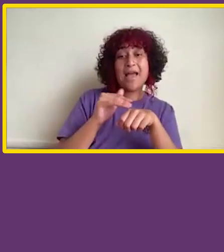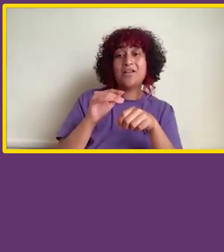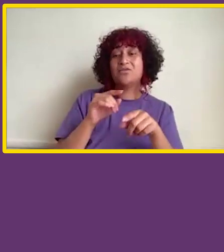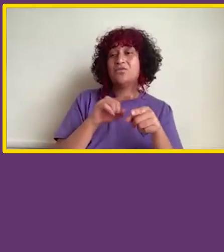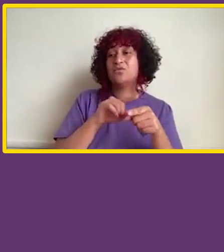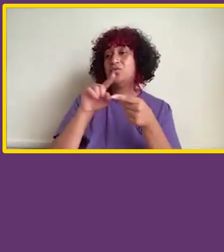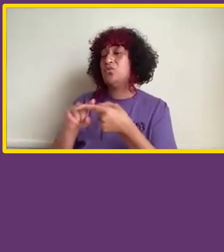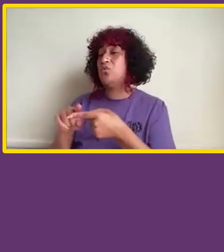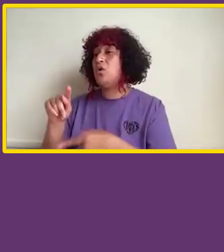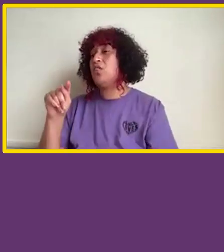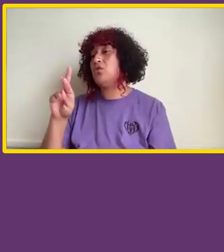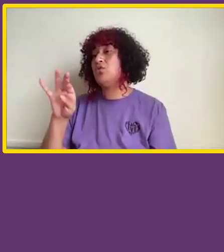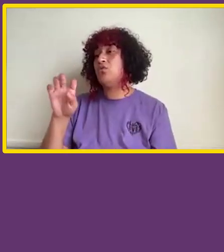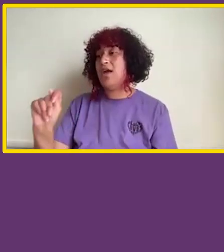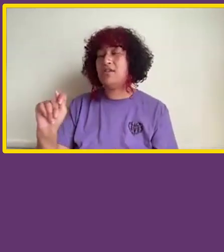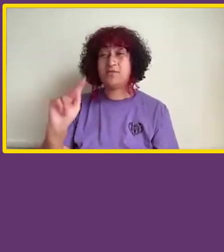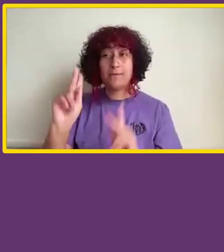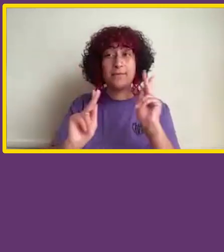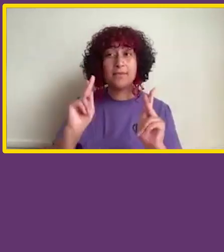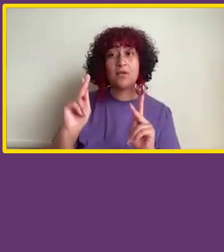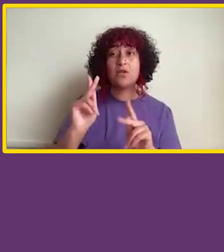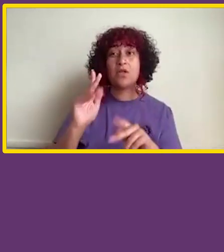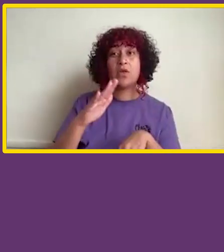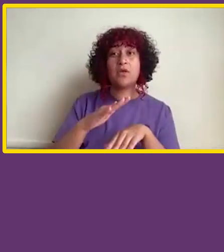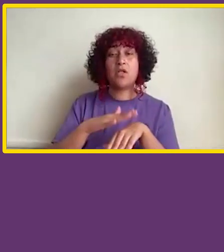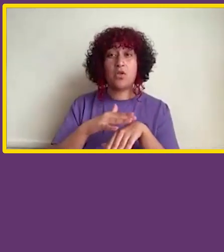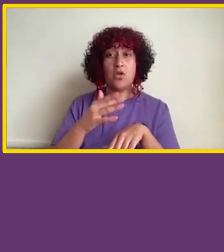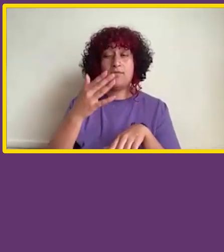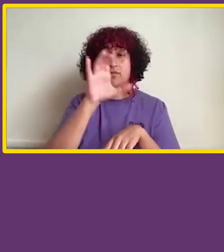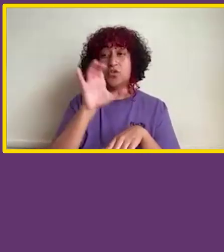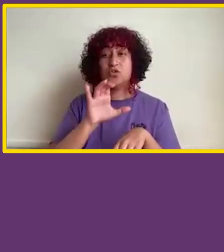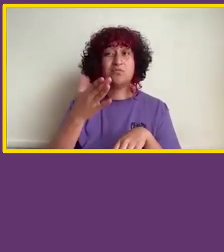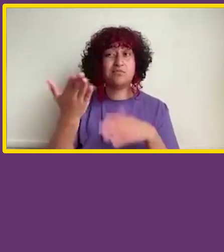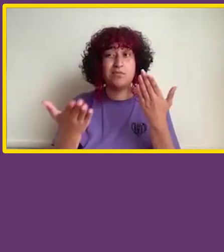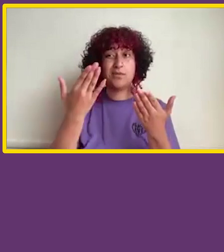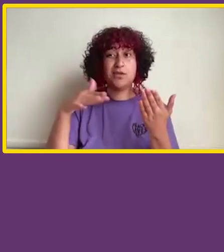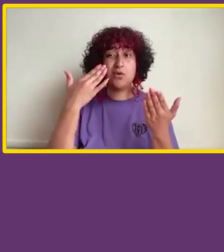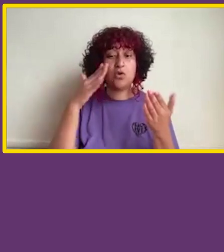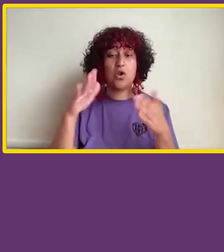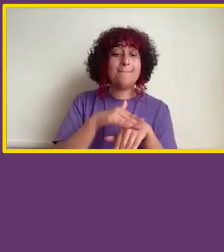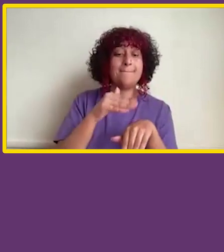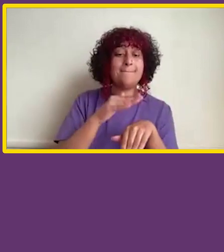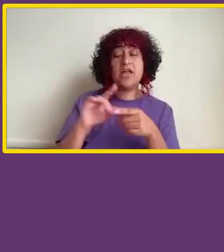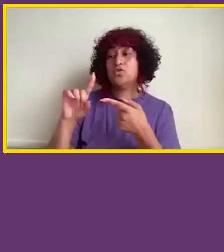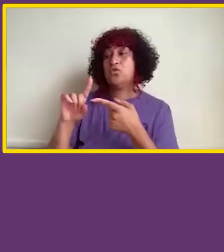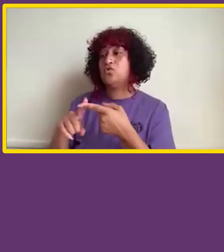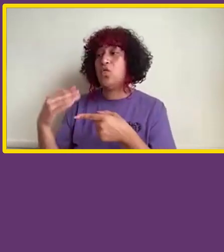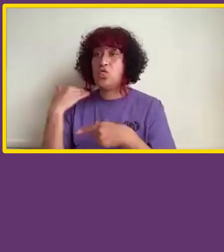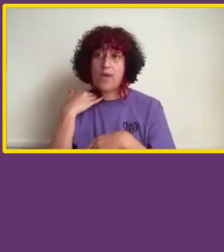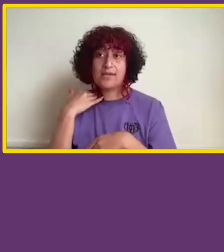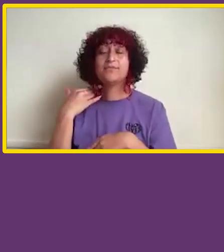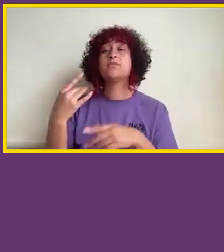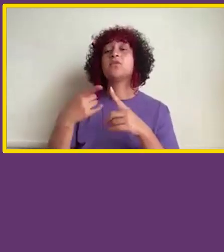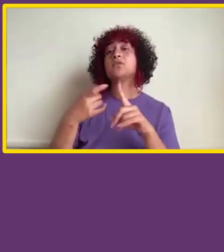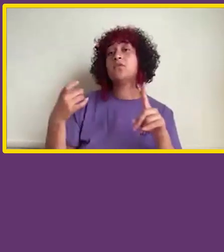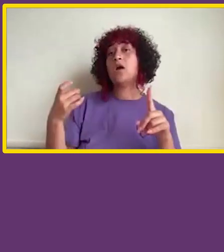for those of the folks that are on the call where they may not be familiar with this idea, it's this idea that, it was coined specifically